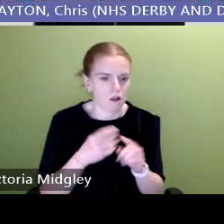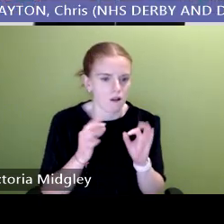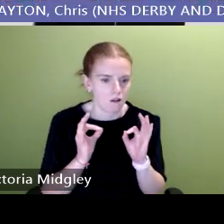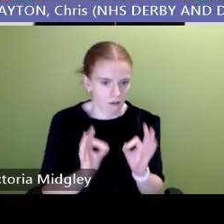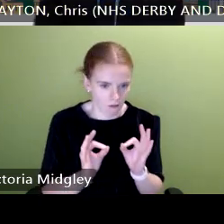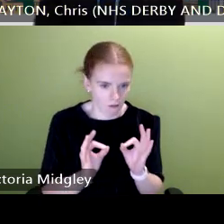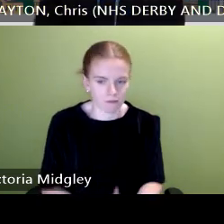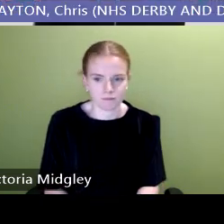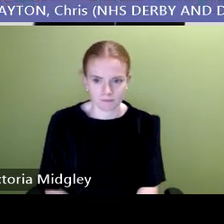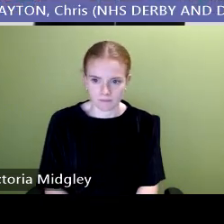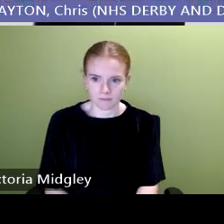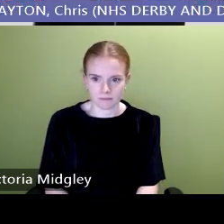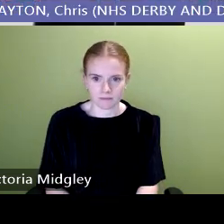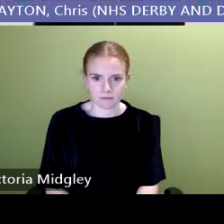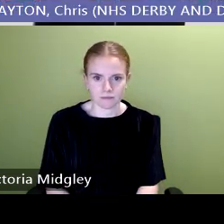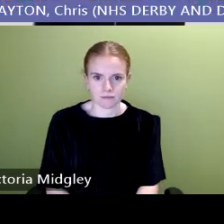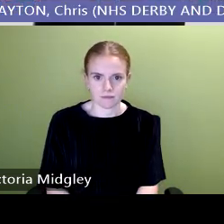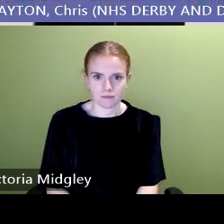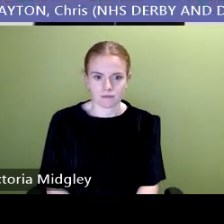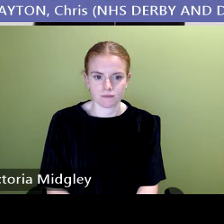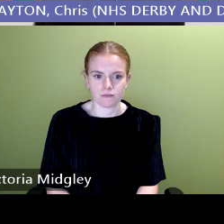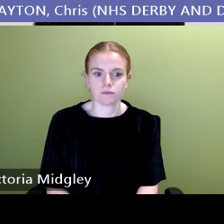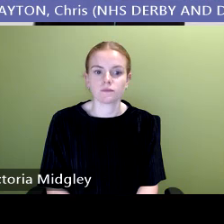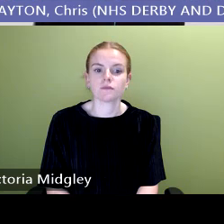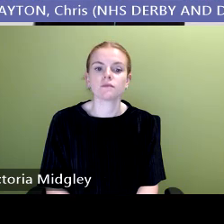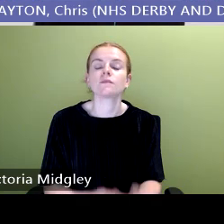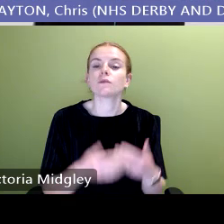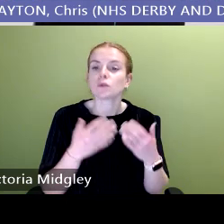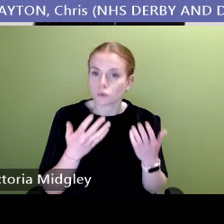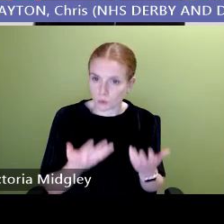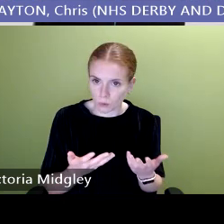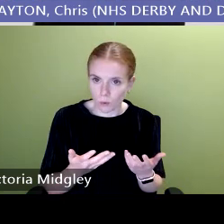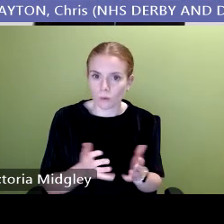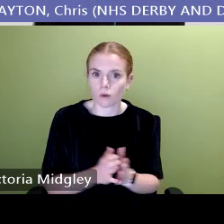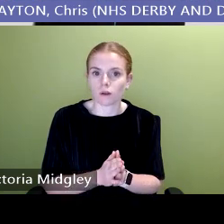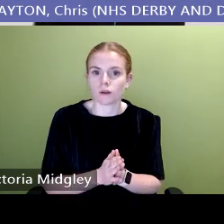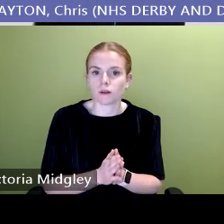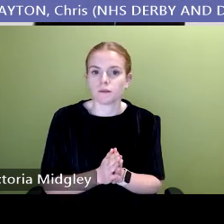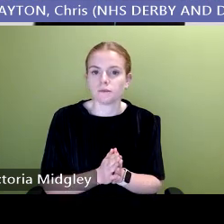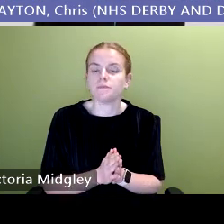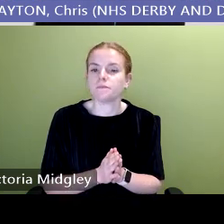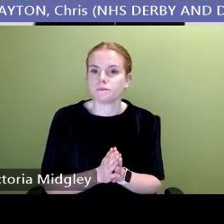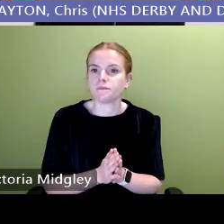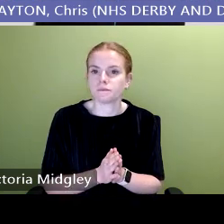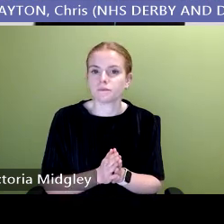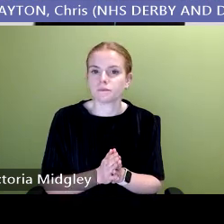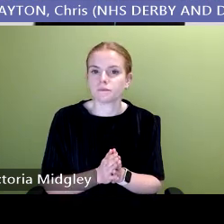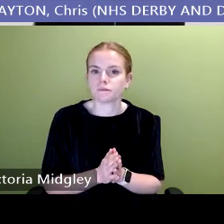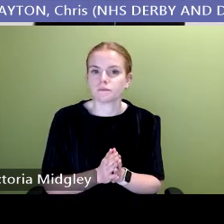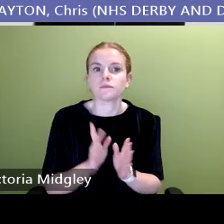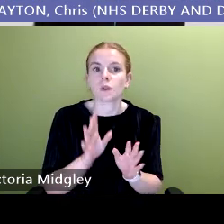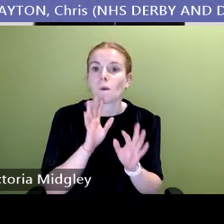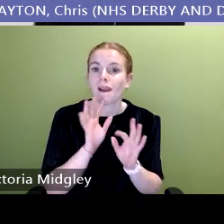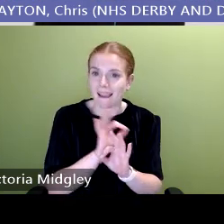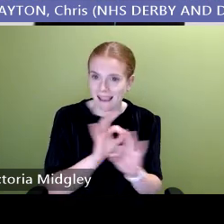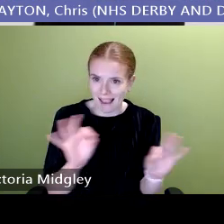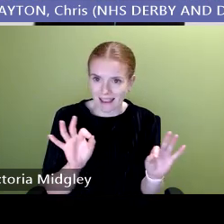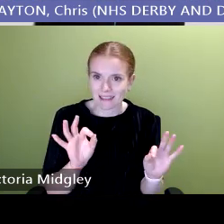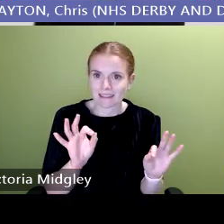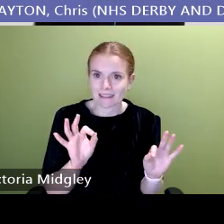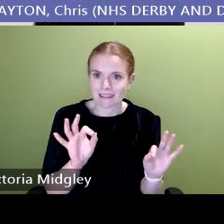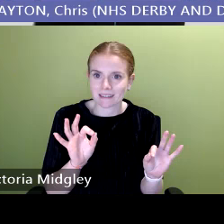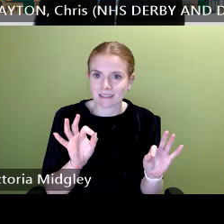Right. So, Sean and Mark, we're going to ask colleagues to going to ask members of the public to go to this first